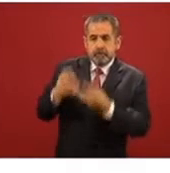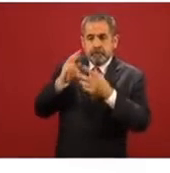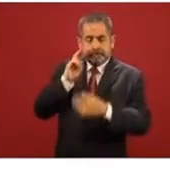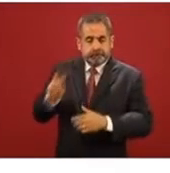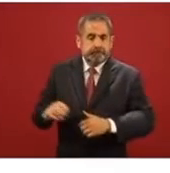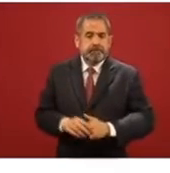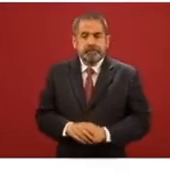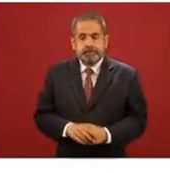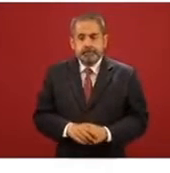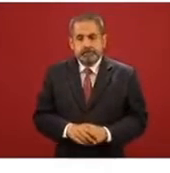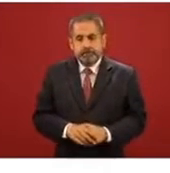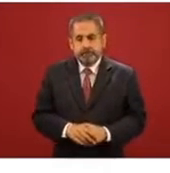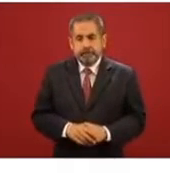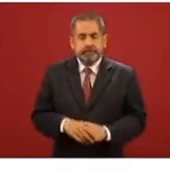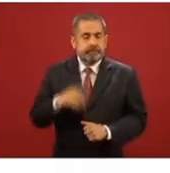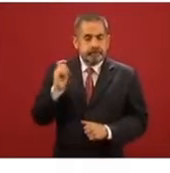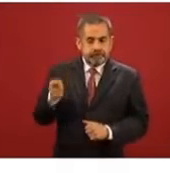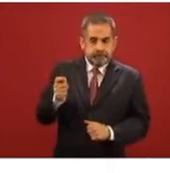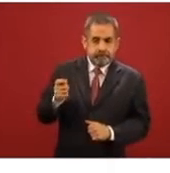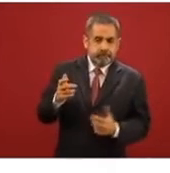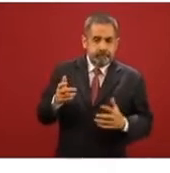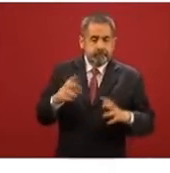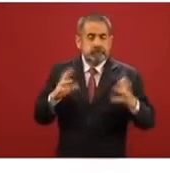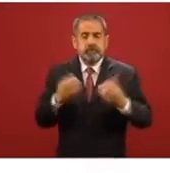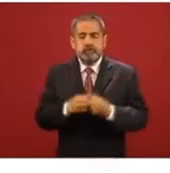signifies. Vemos ahí que se han acumulado